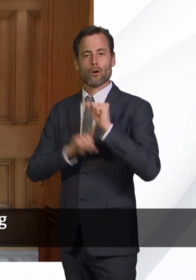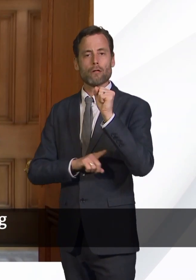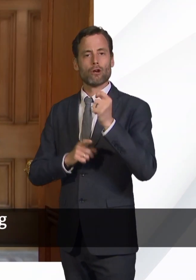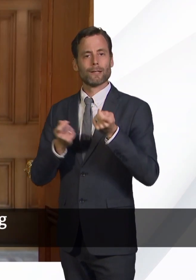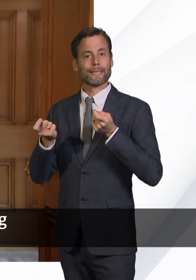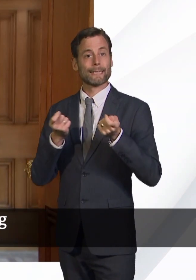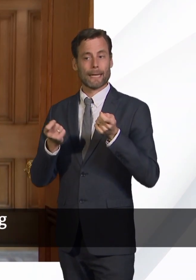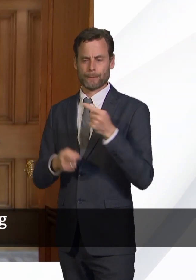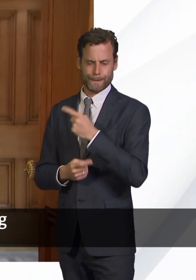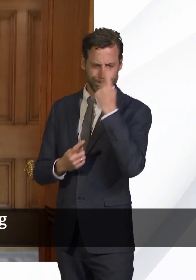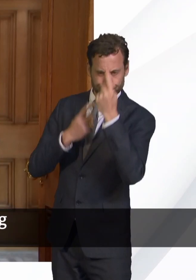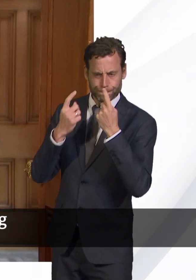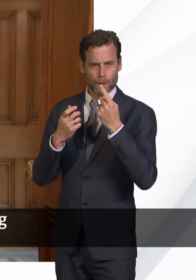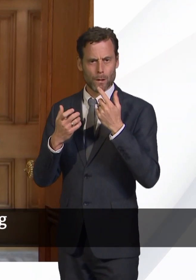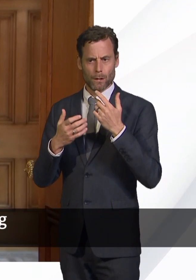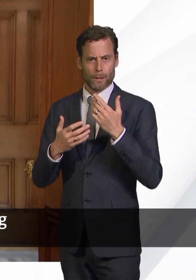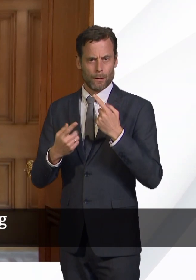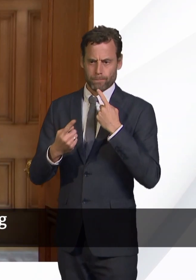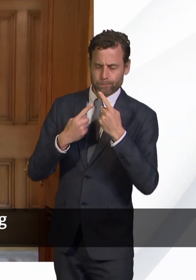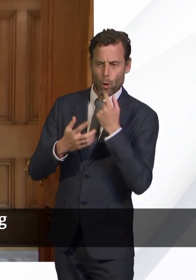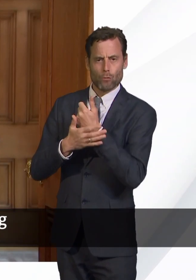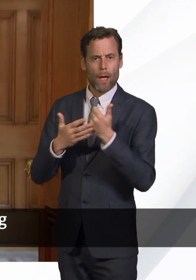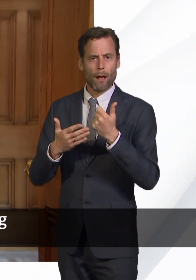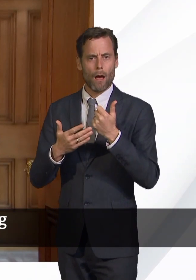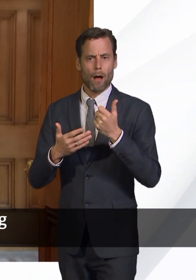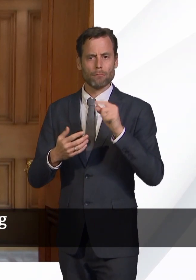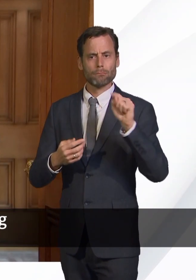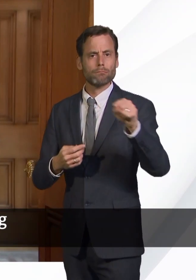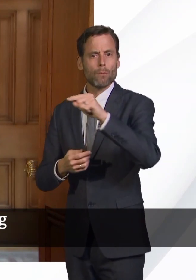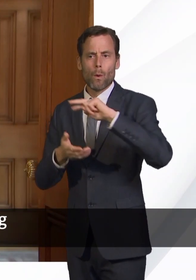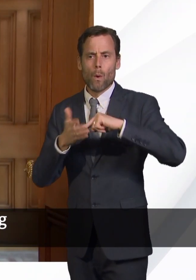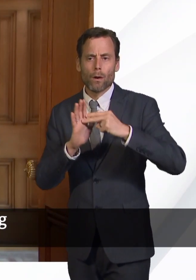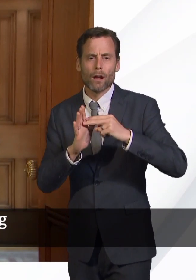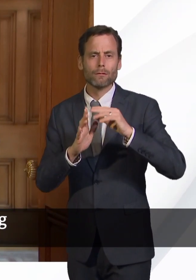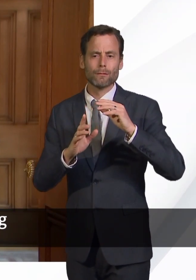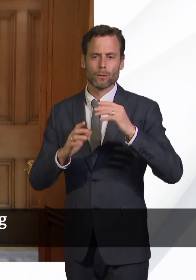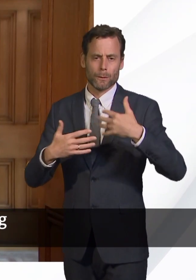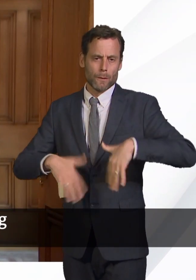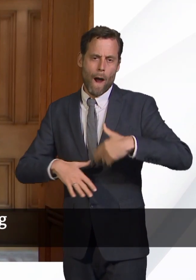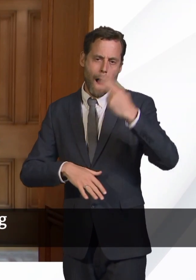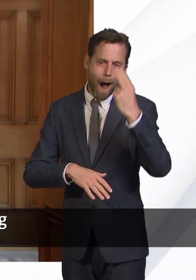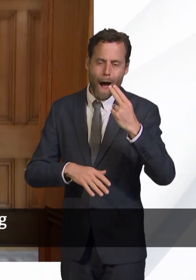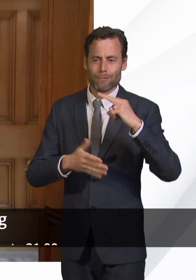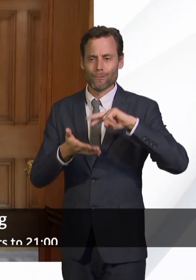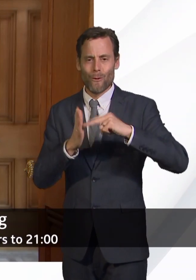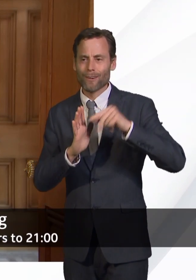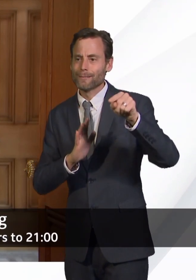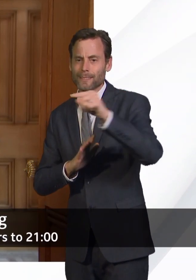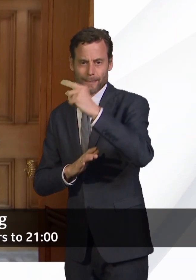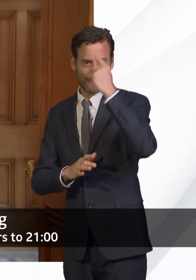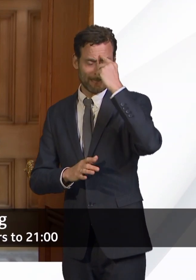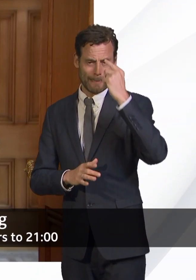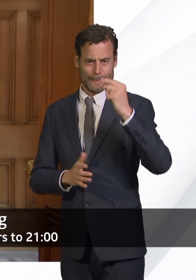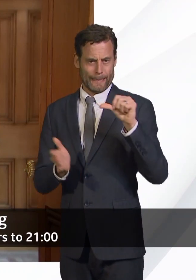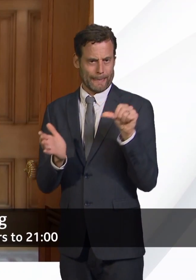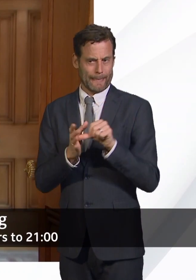with our main cultural institutions to see how we can guide them through undoubtedly a very difficult period of time, and